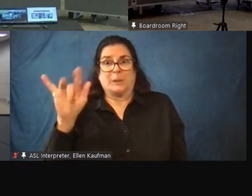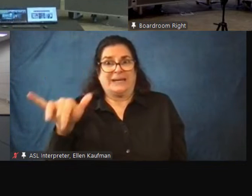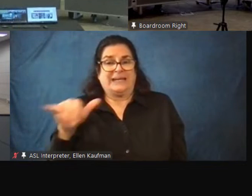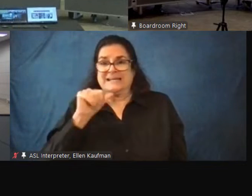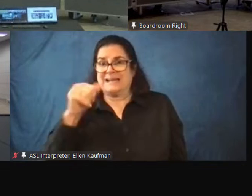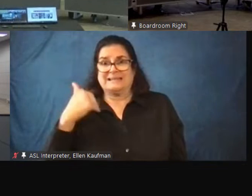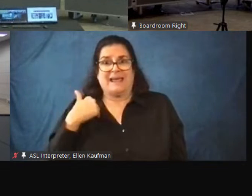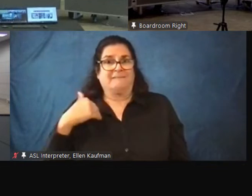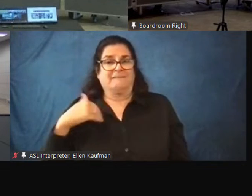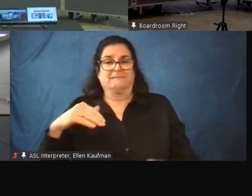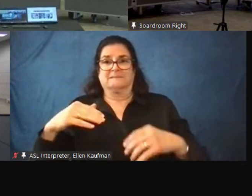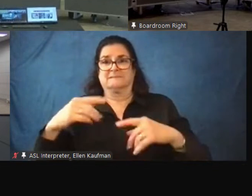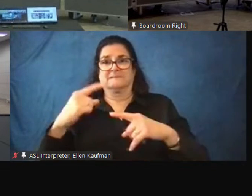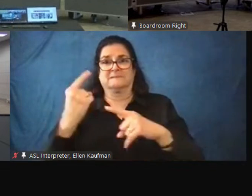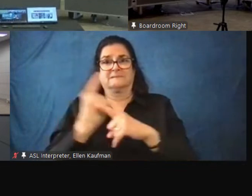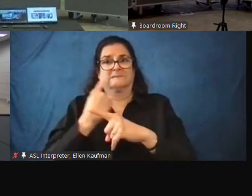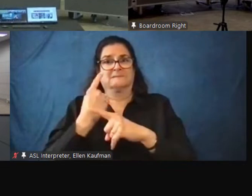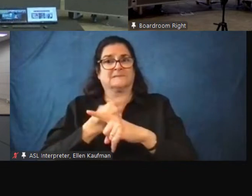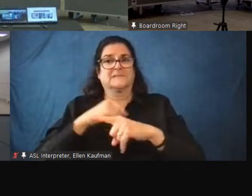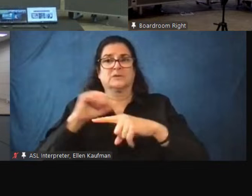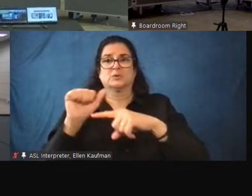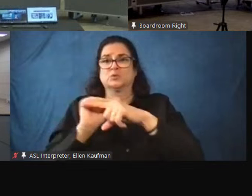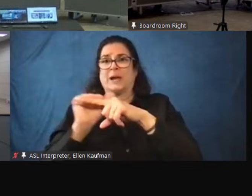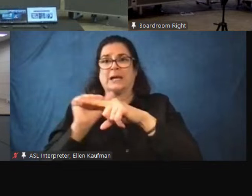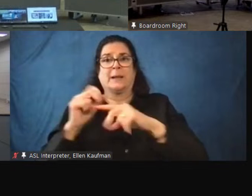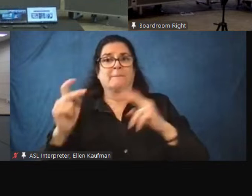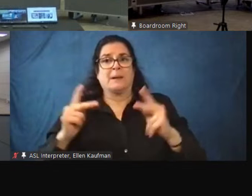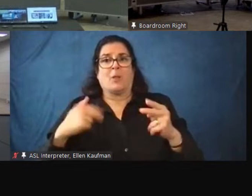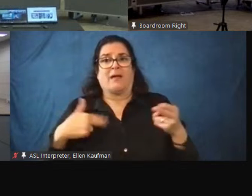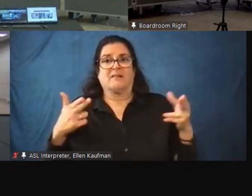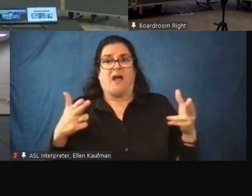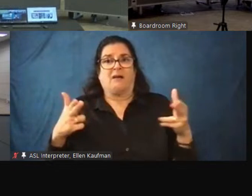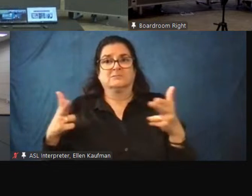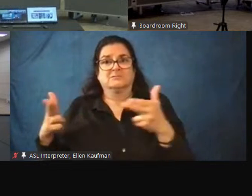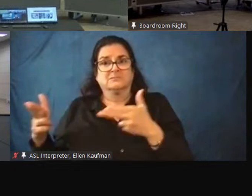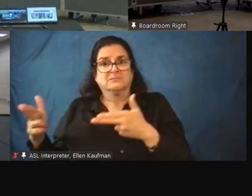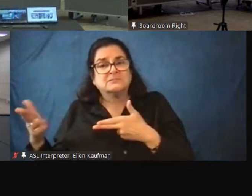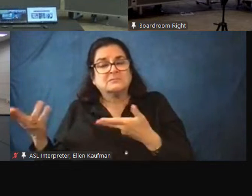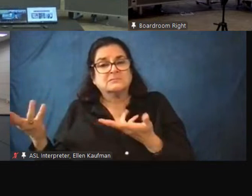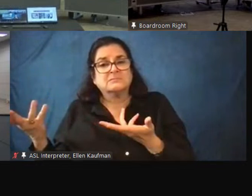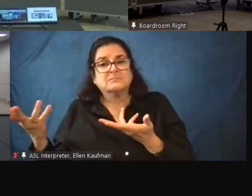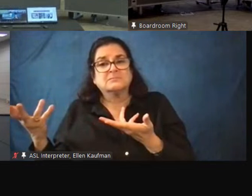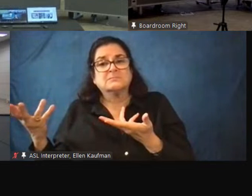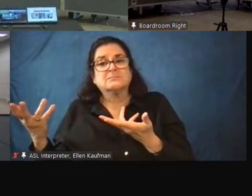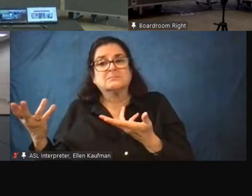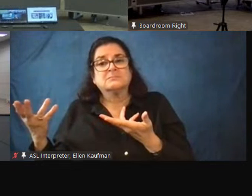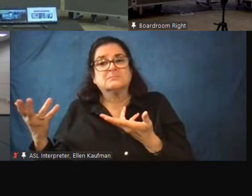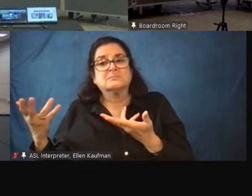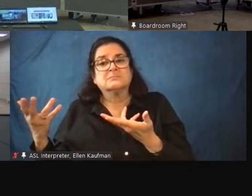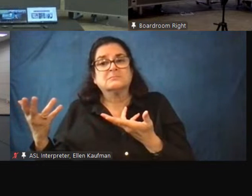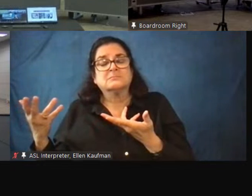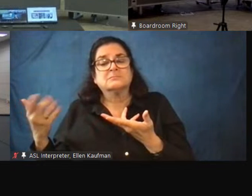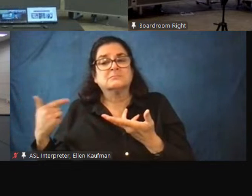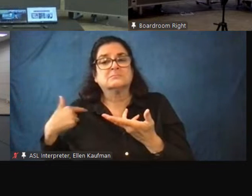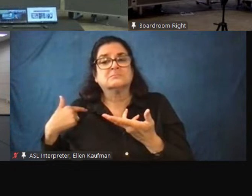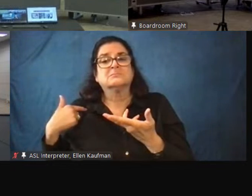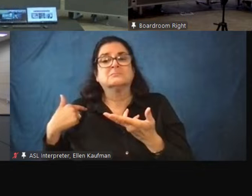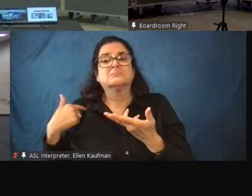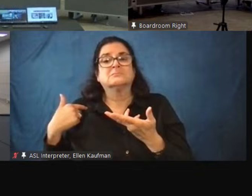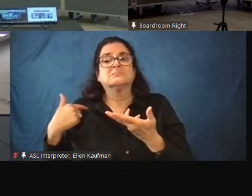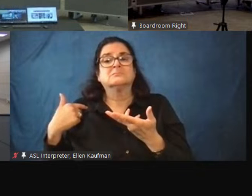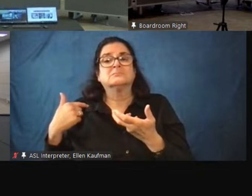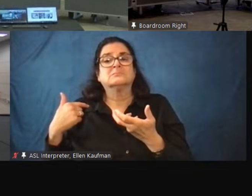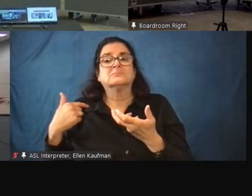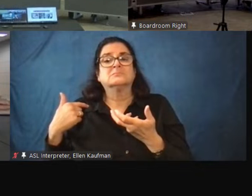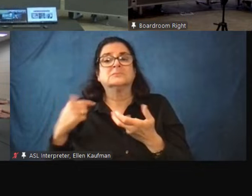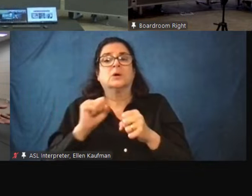deal with people who are armed. Just not happen. I've been in law enforcement for 2 decades. They have inferior